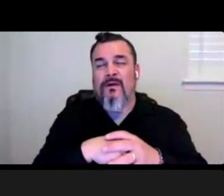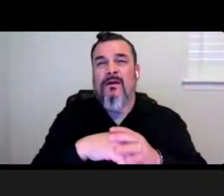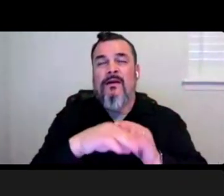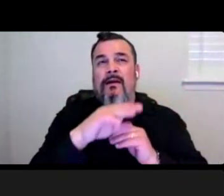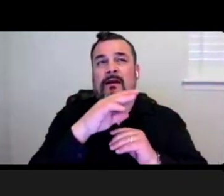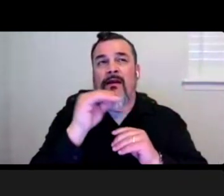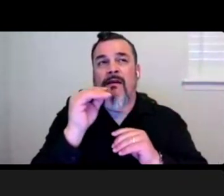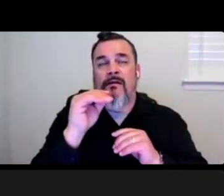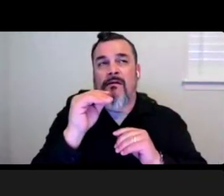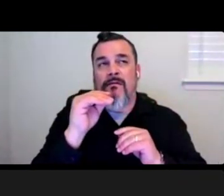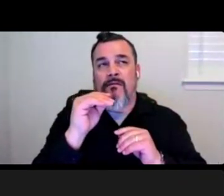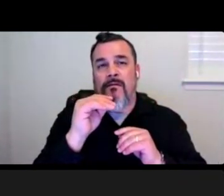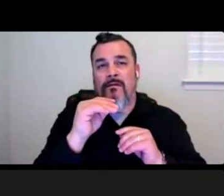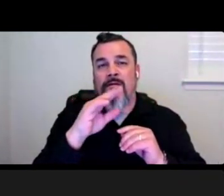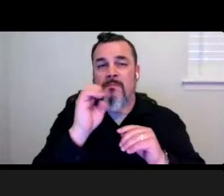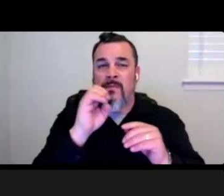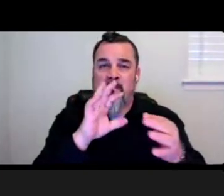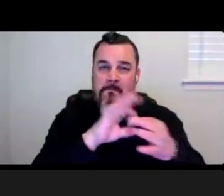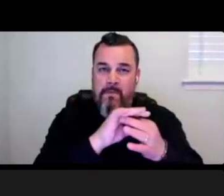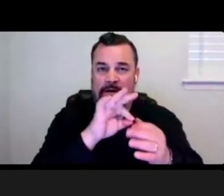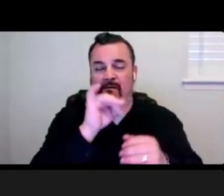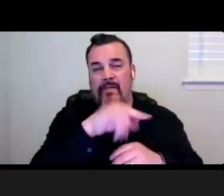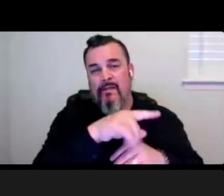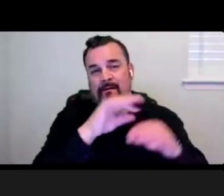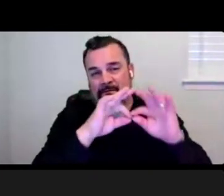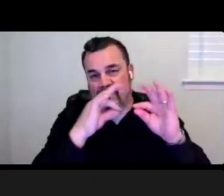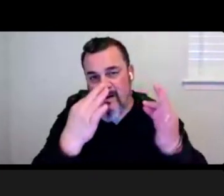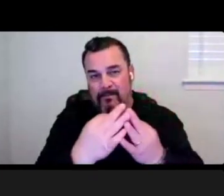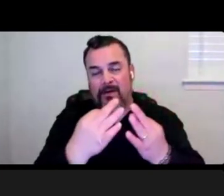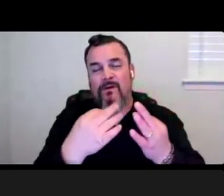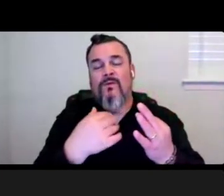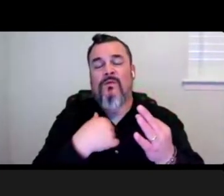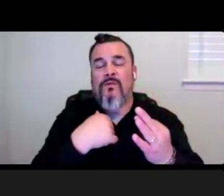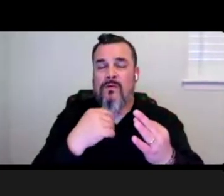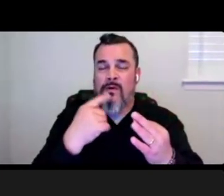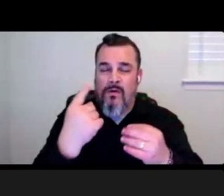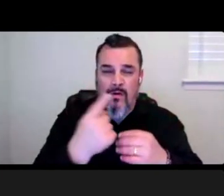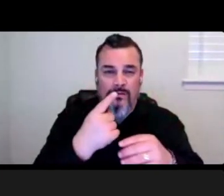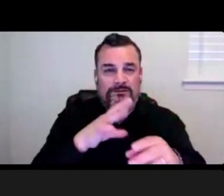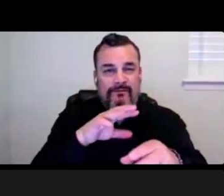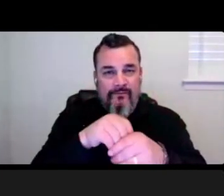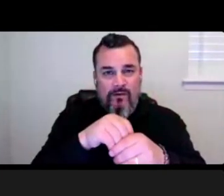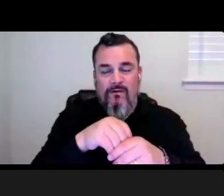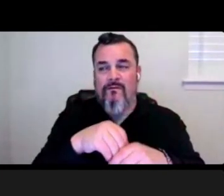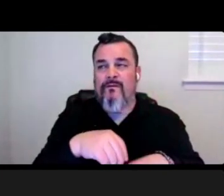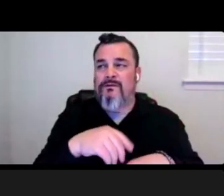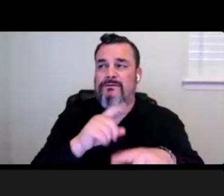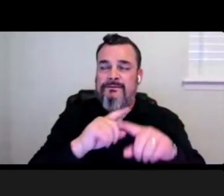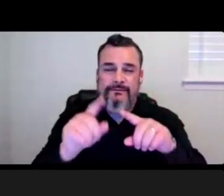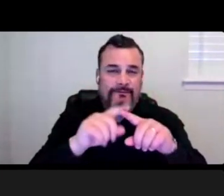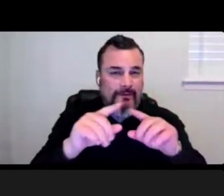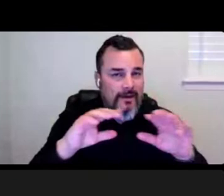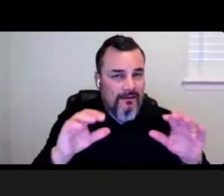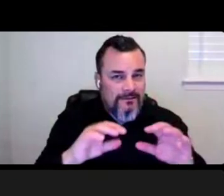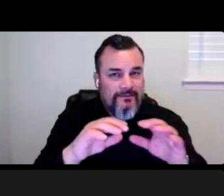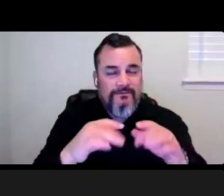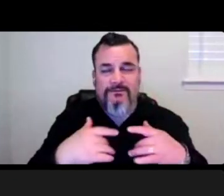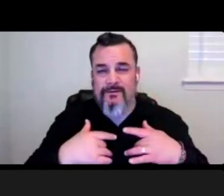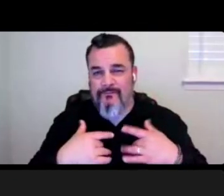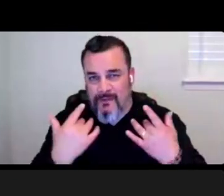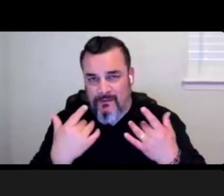And being part of that family, you know, we were always involved in different activities,